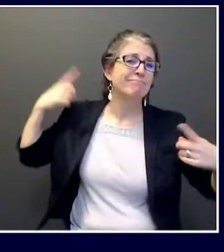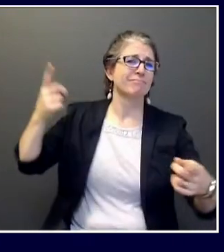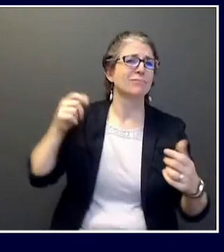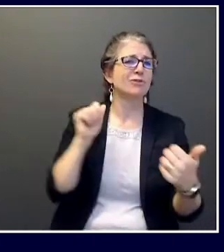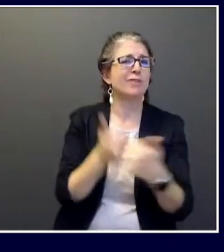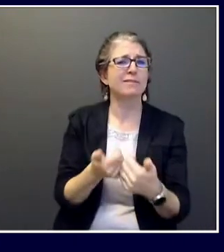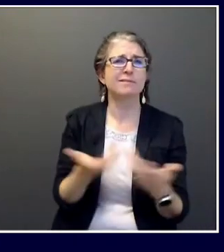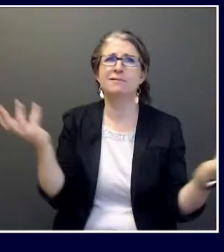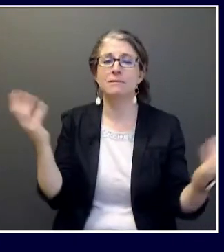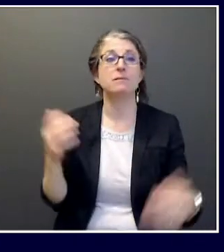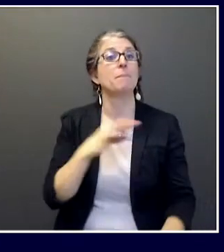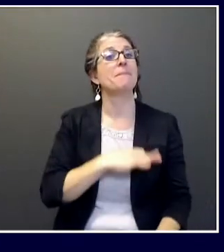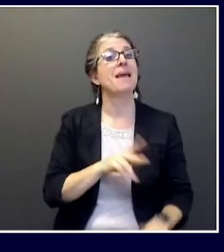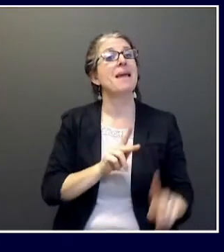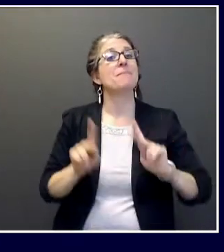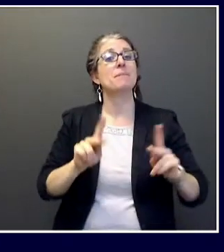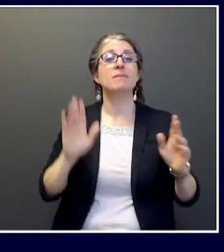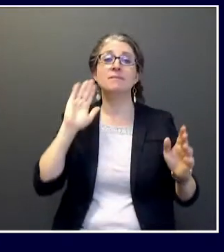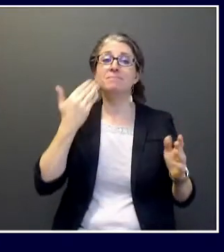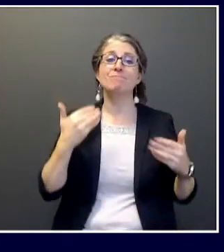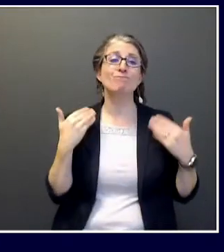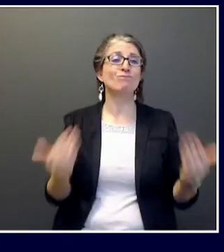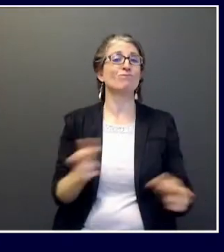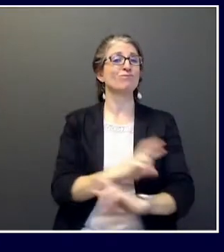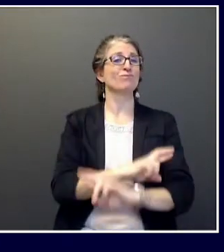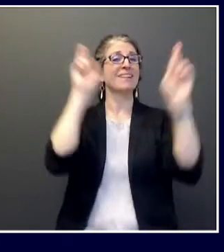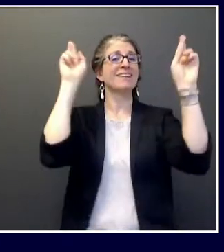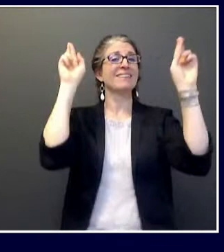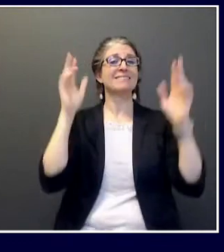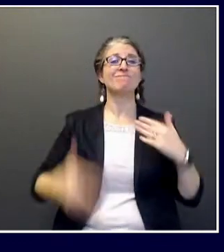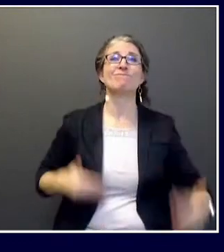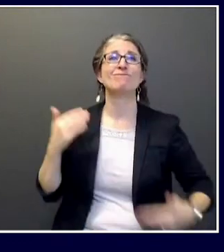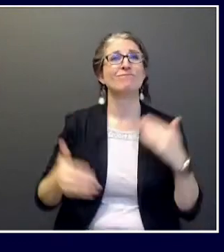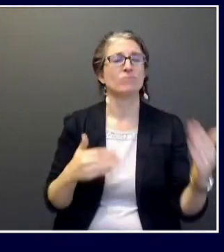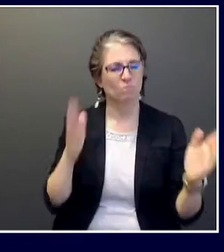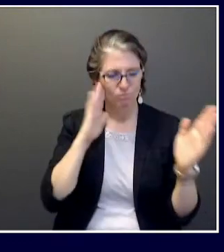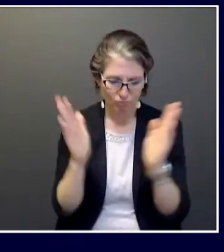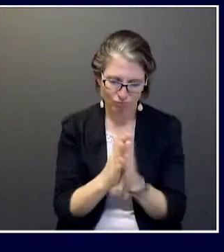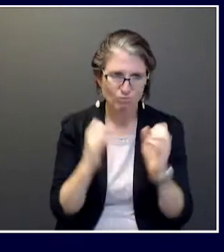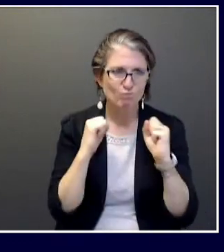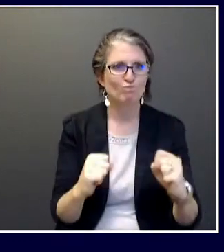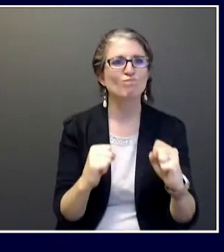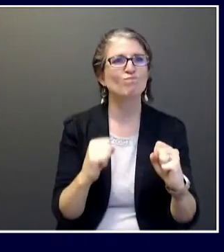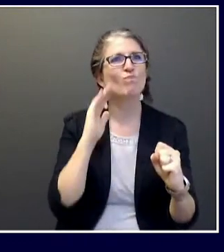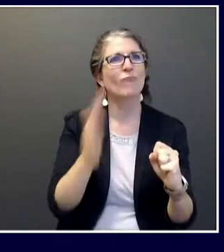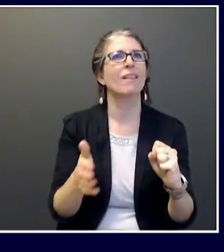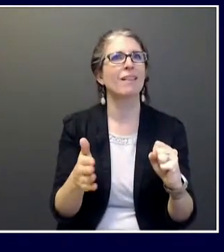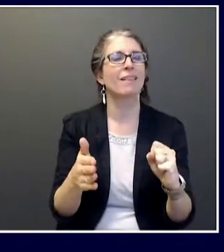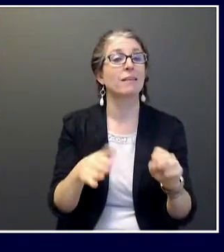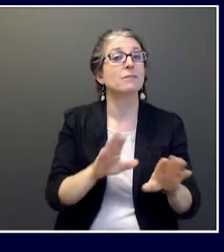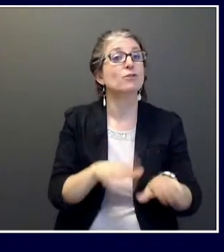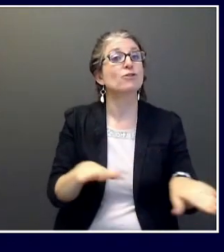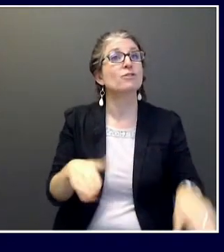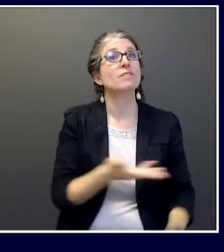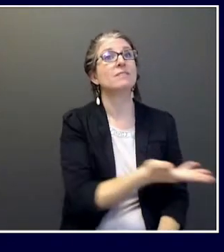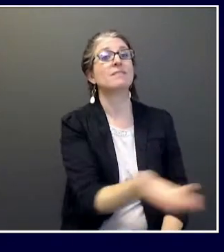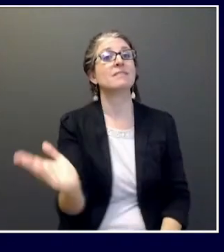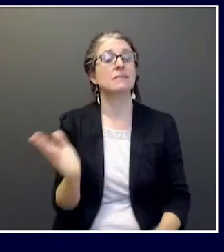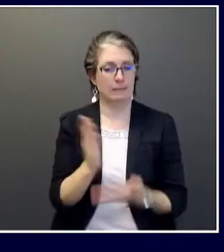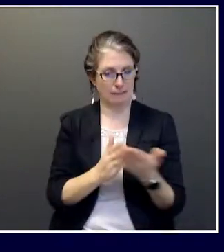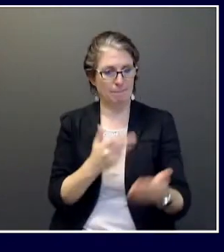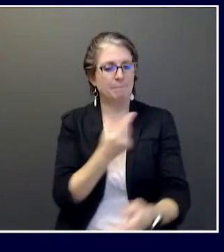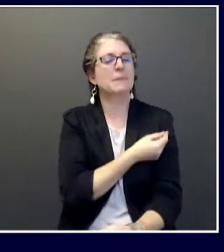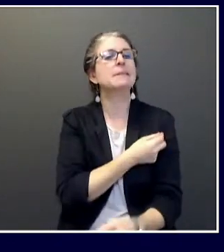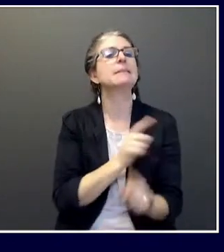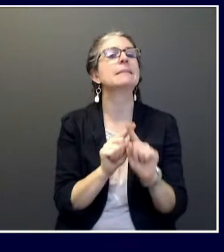this one done. There are a few differences with the childhood vaccine that are actually opportunities for us, Megan. You